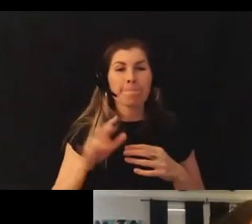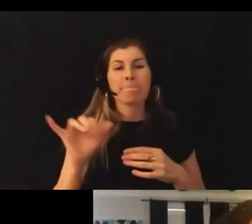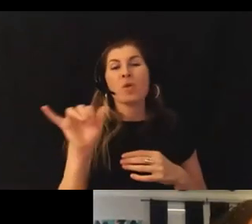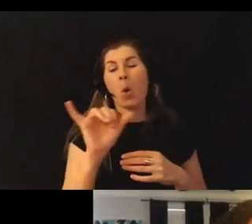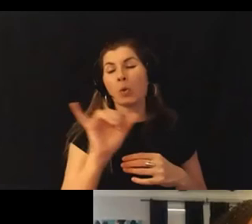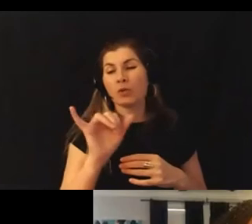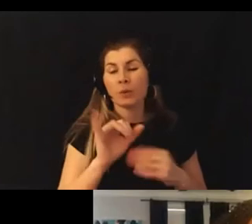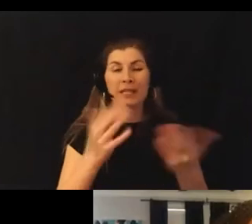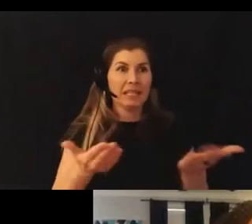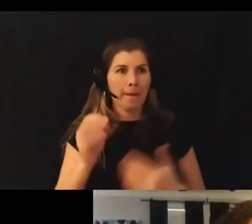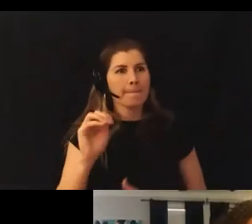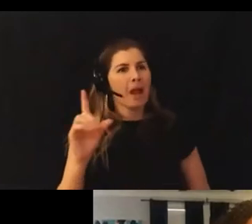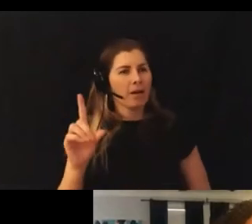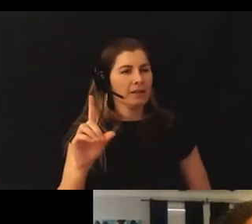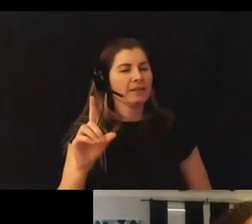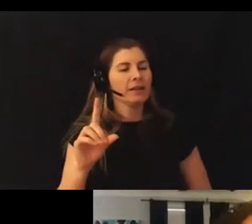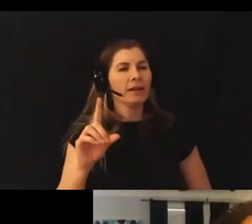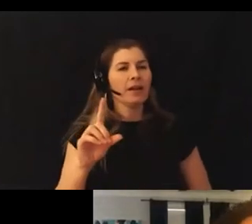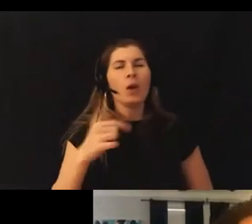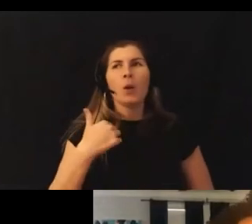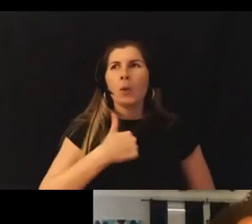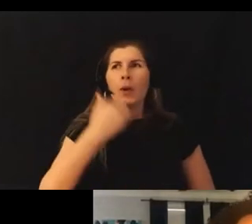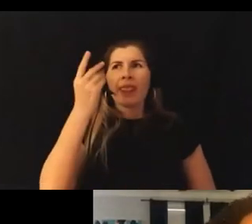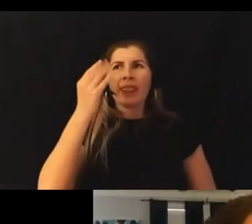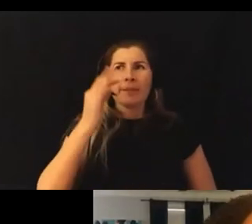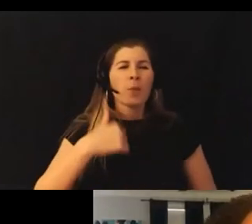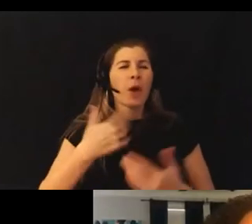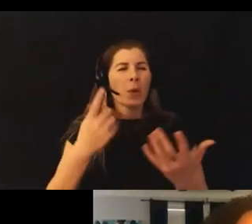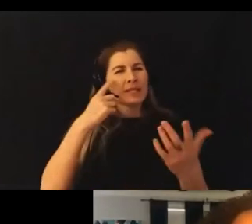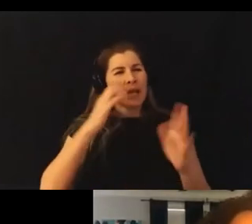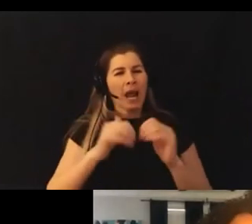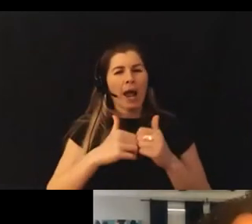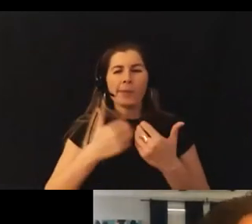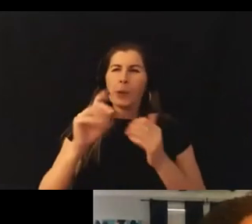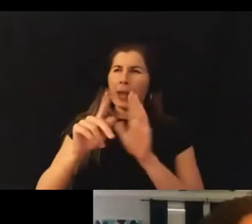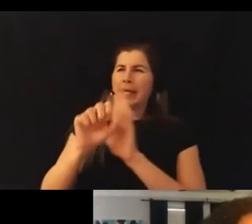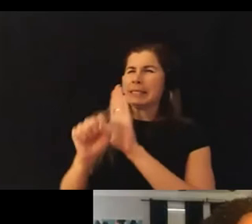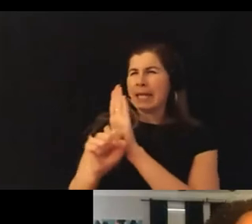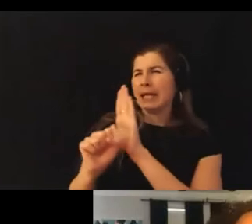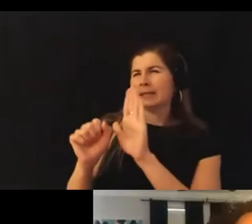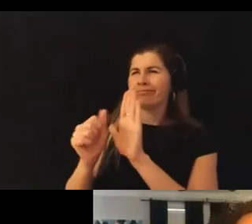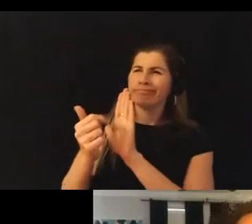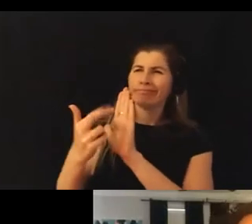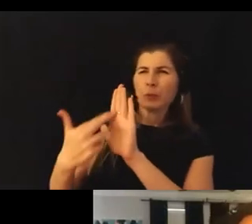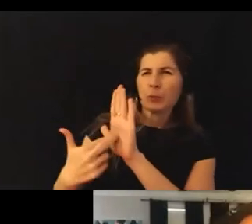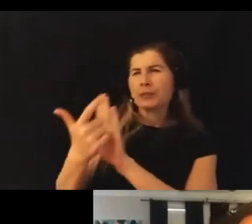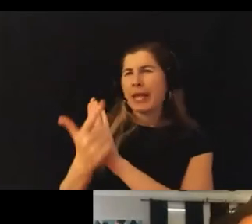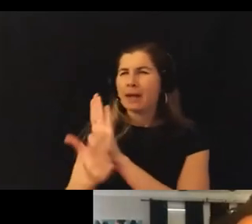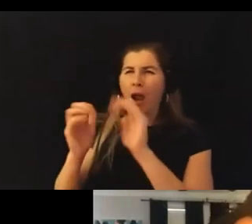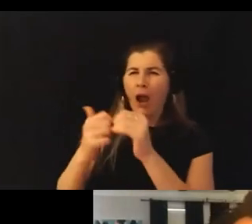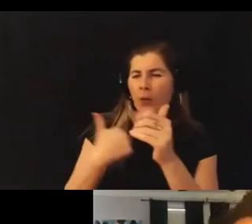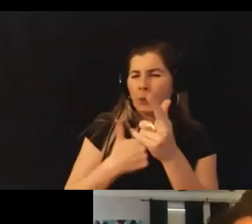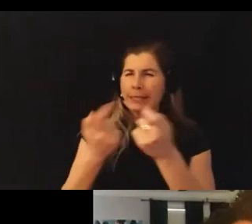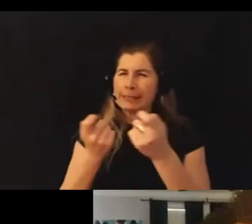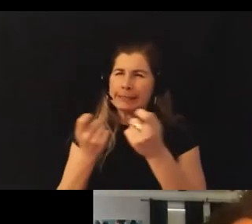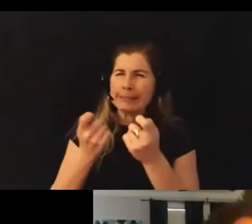doing in Maryland is, of course, then thinking about, we're always thinking about navigating the state standards. That's the government official in me. So we have a